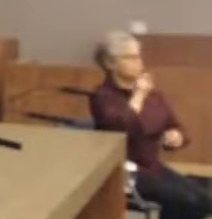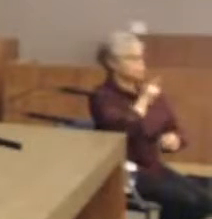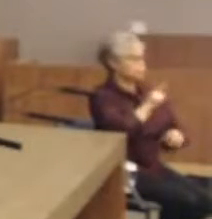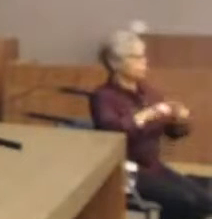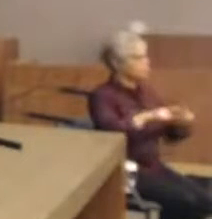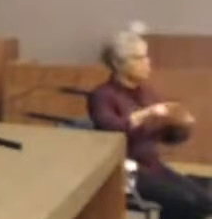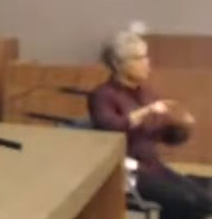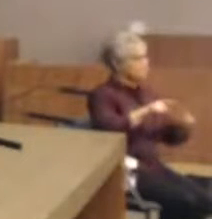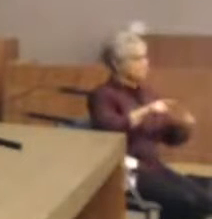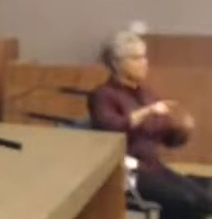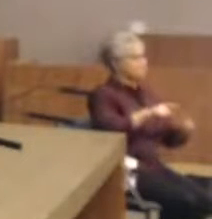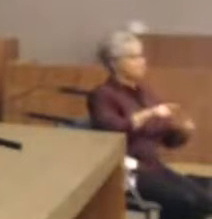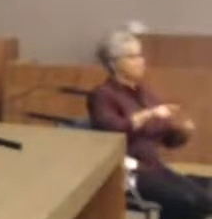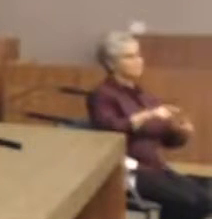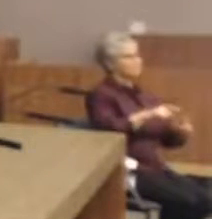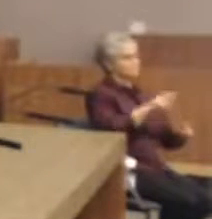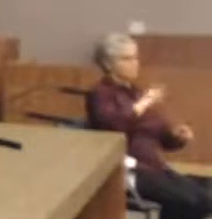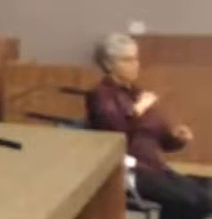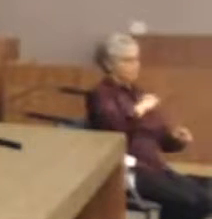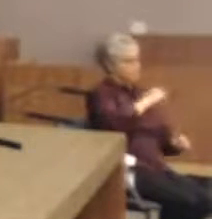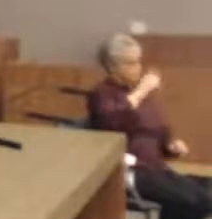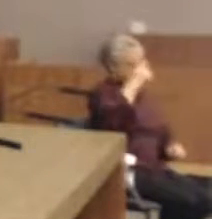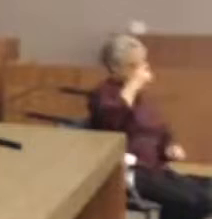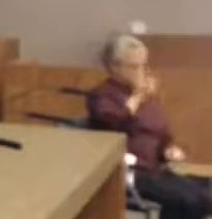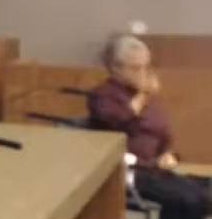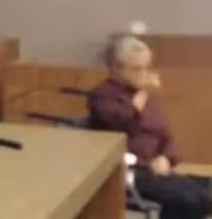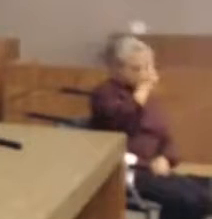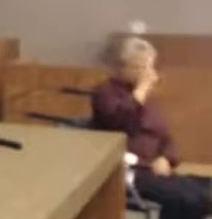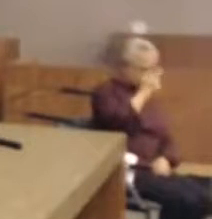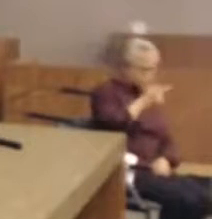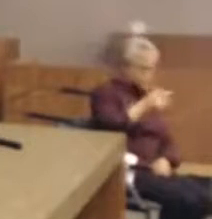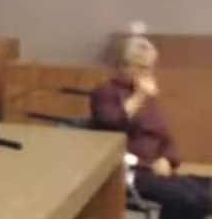that happen with memory, recall, and about telling the story.